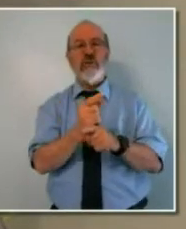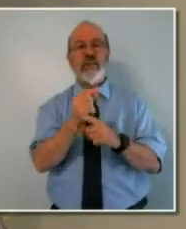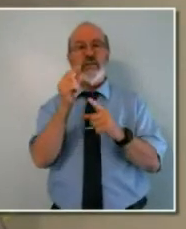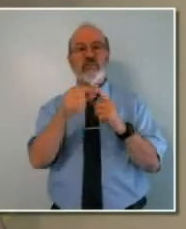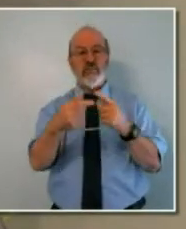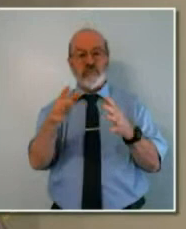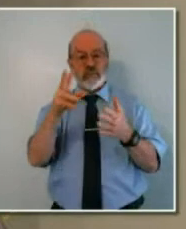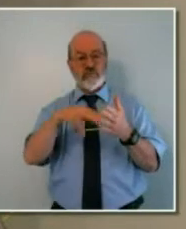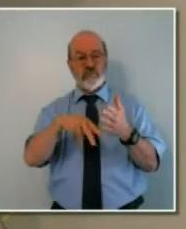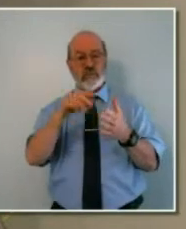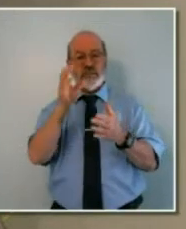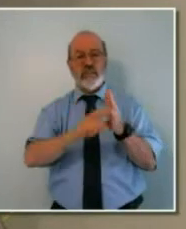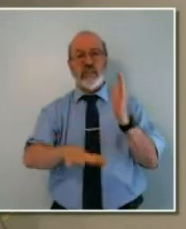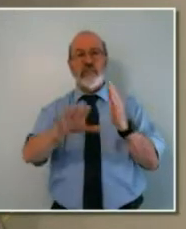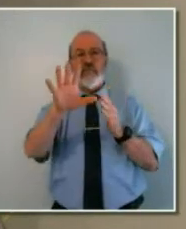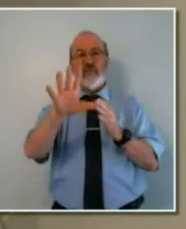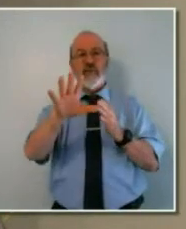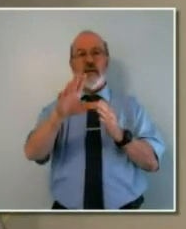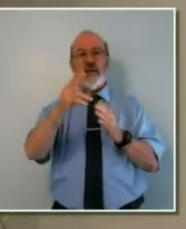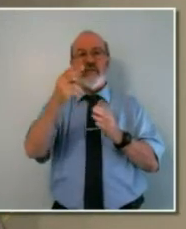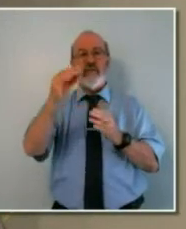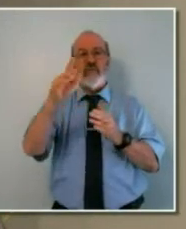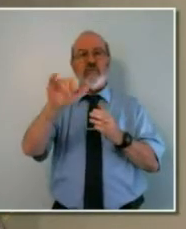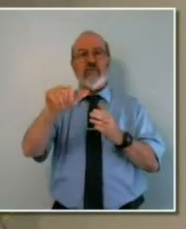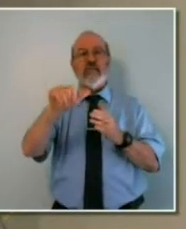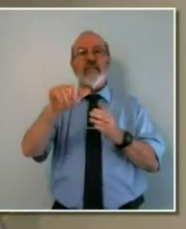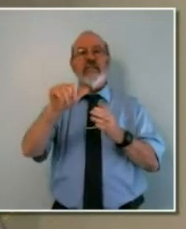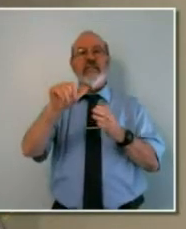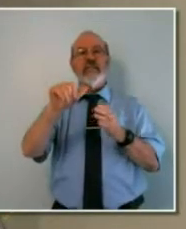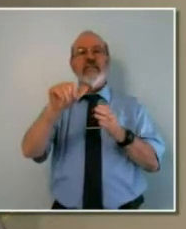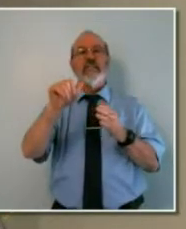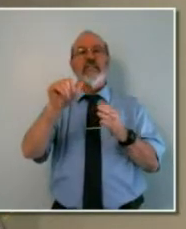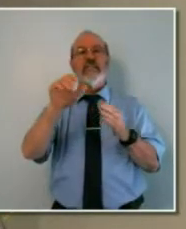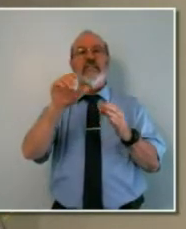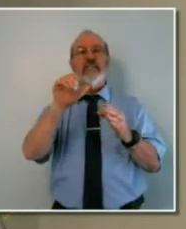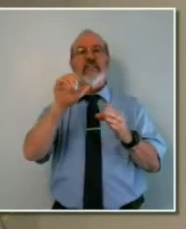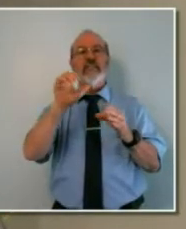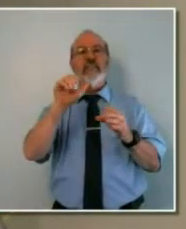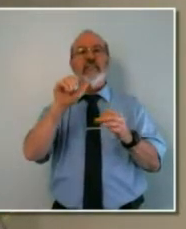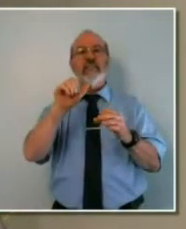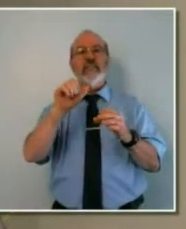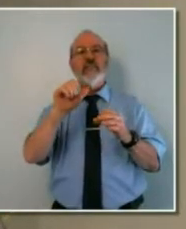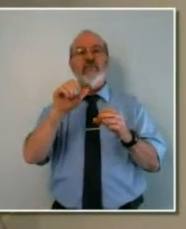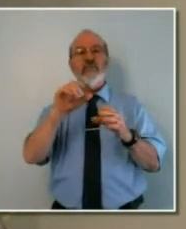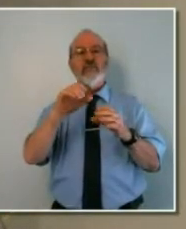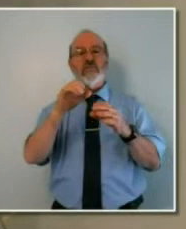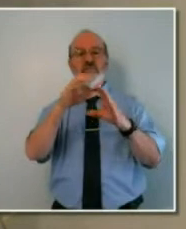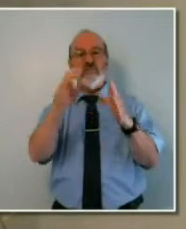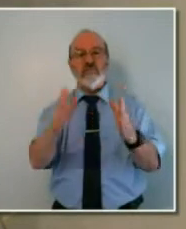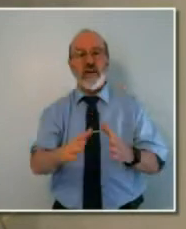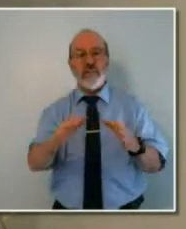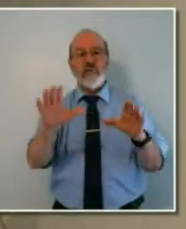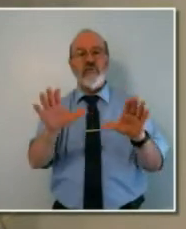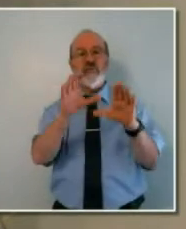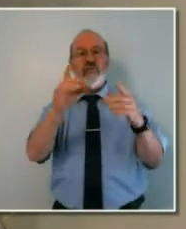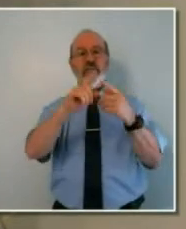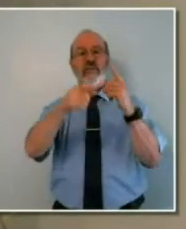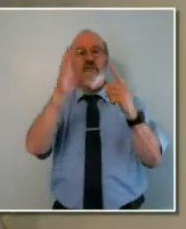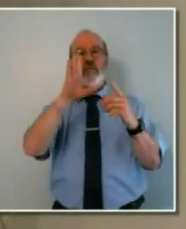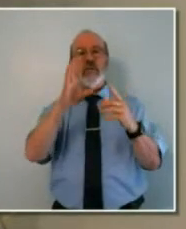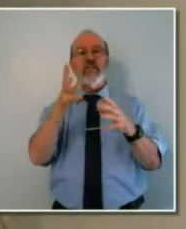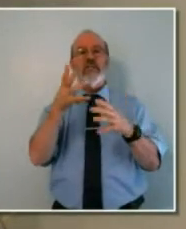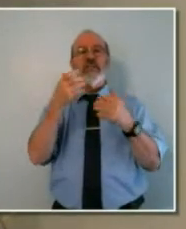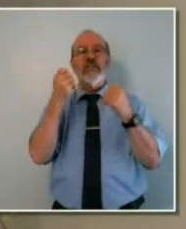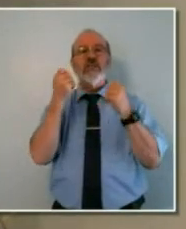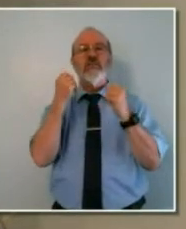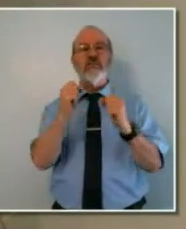in chapter 5 of Hosea, they are framing their doings unto God. They are trying.